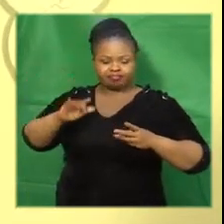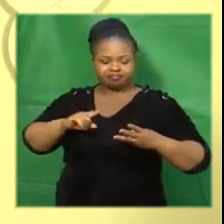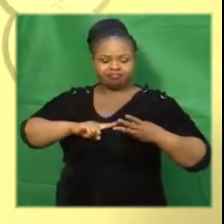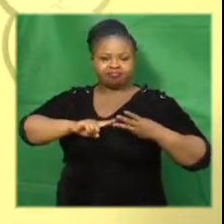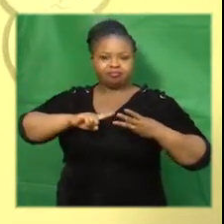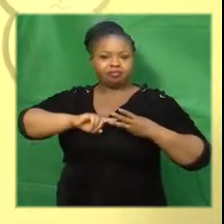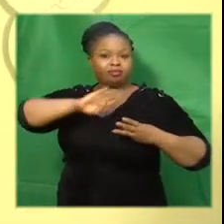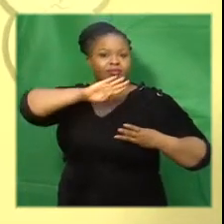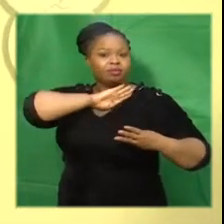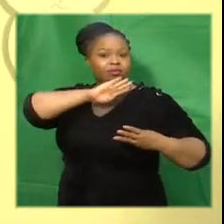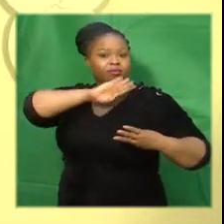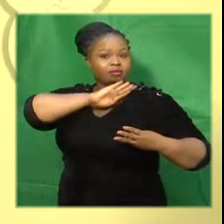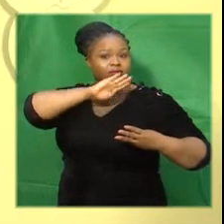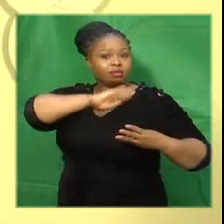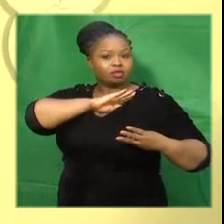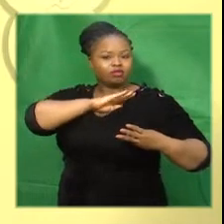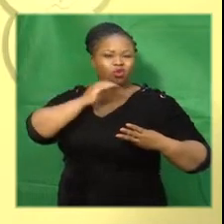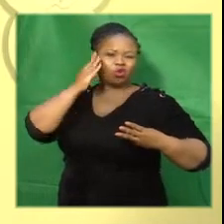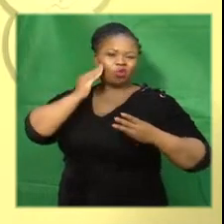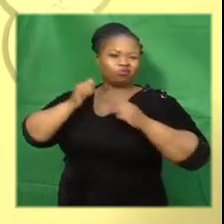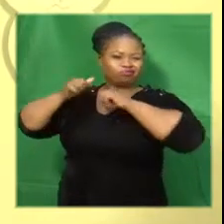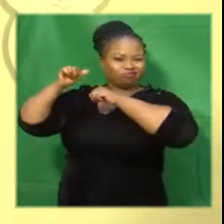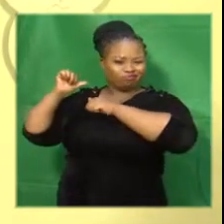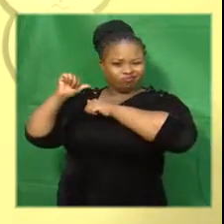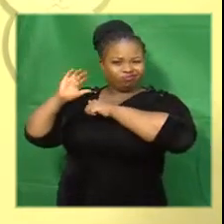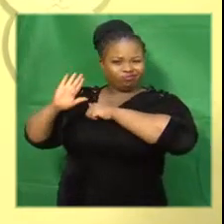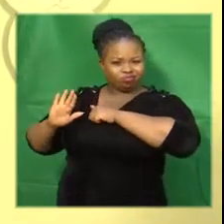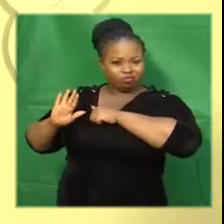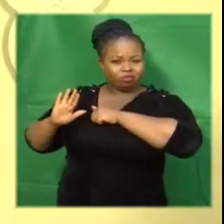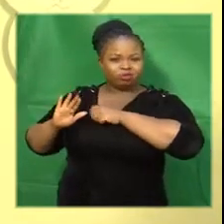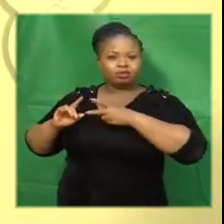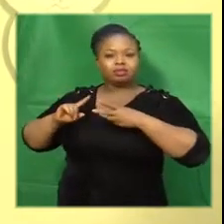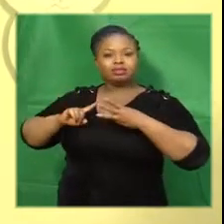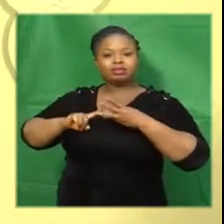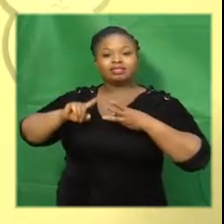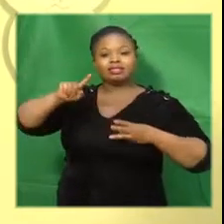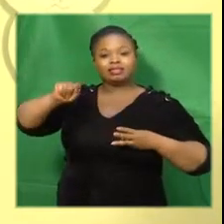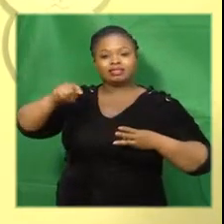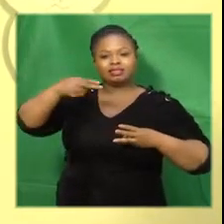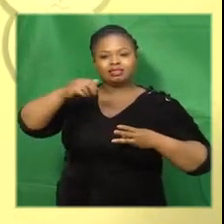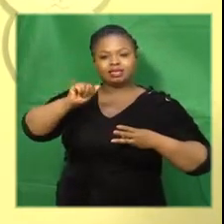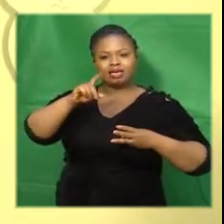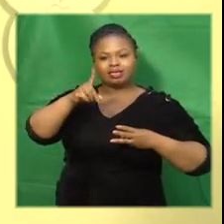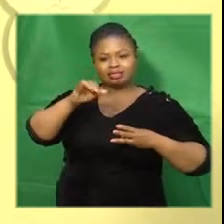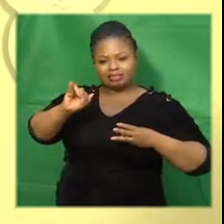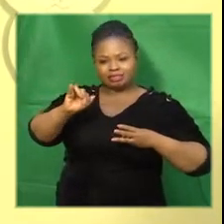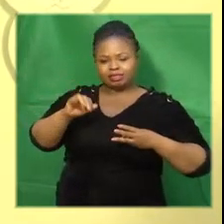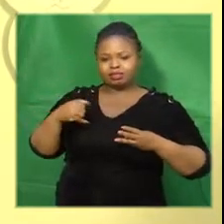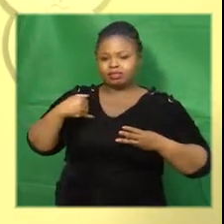Defense and Military Veterans, Ms. Thandi Modise,